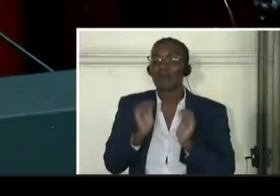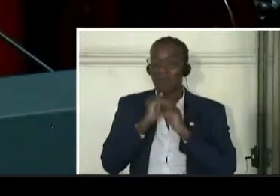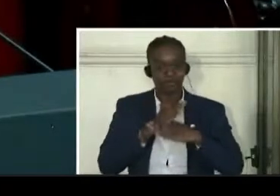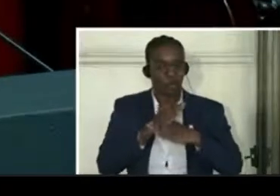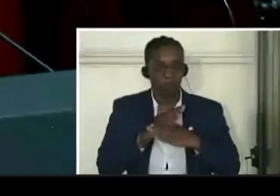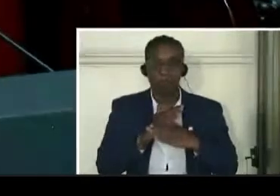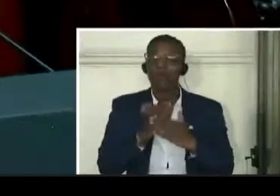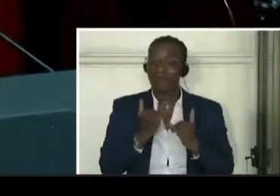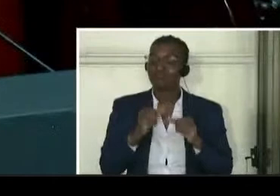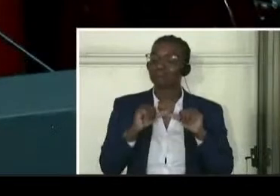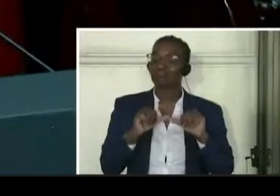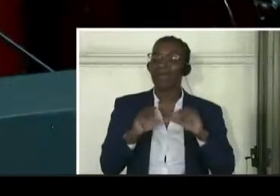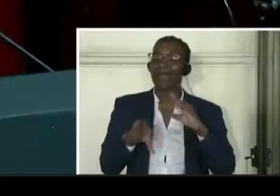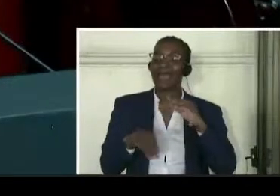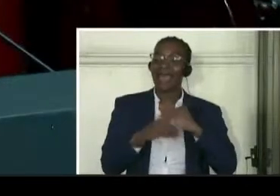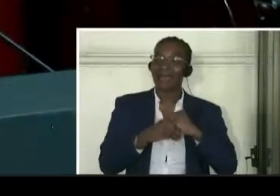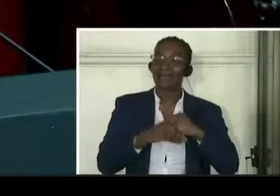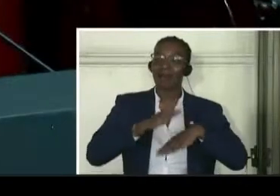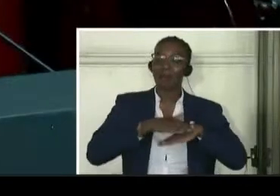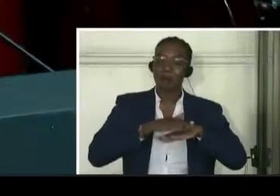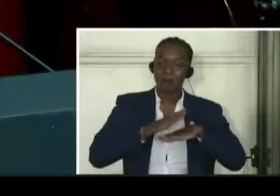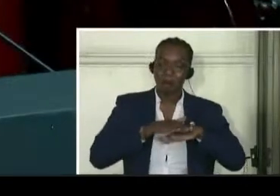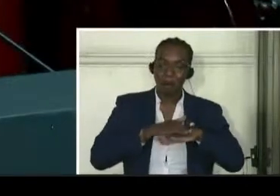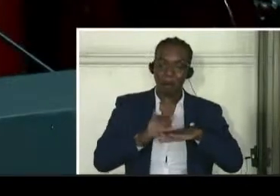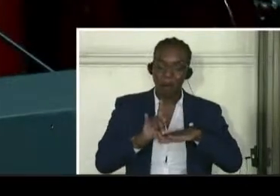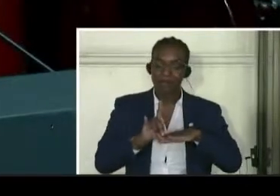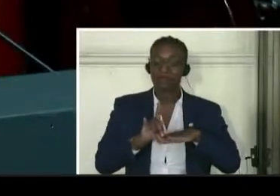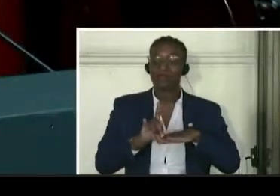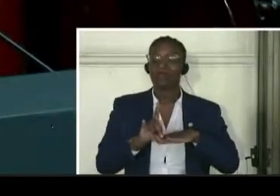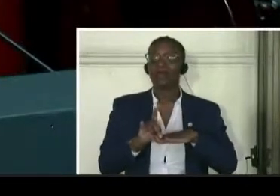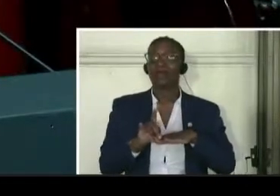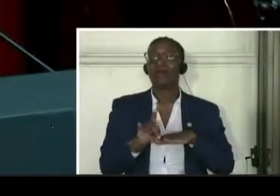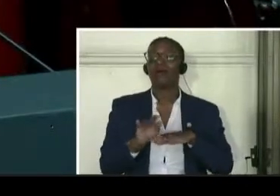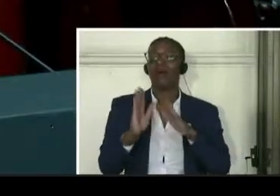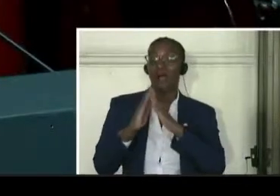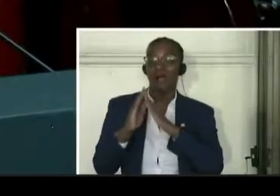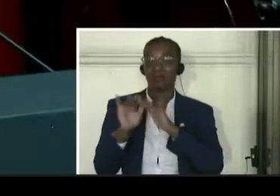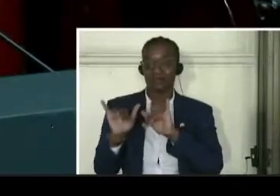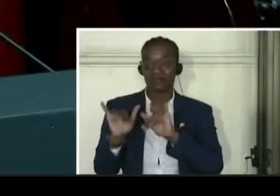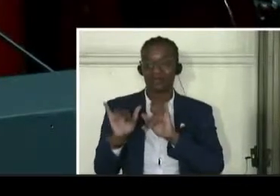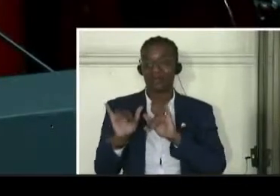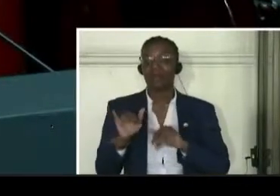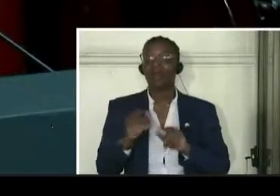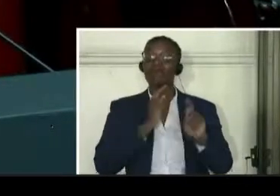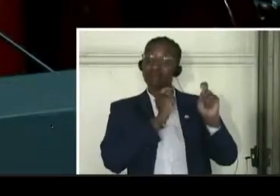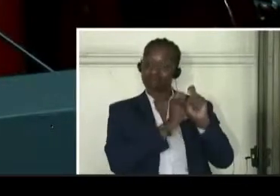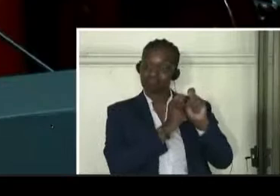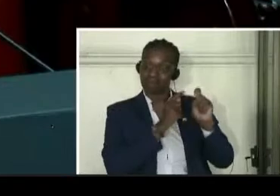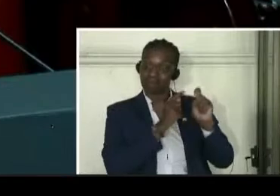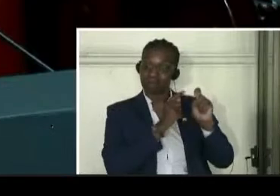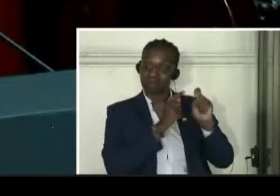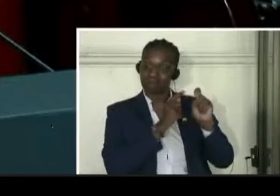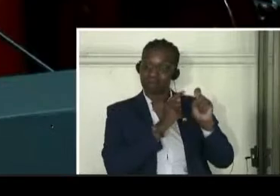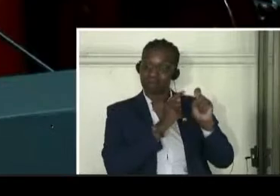lords that constantly add to the existing settlements. Informal settlements need to be